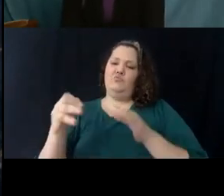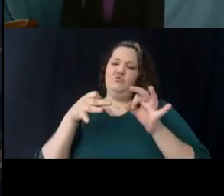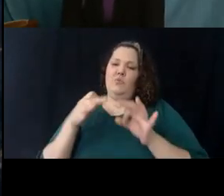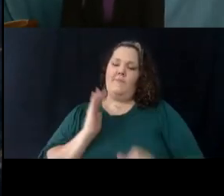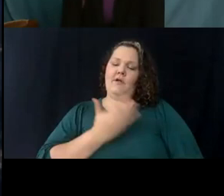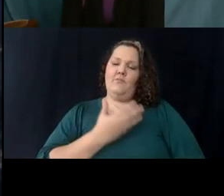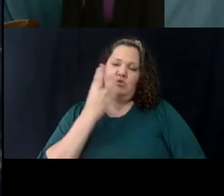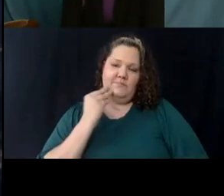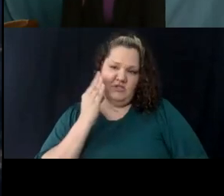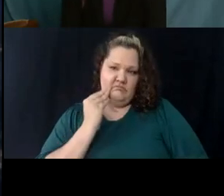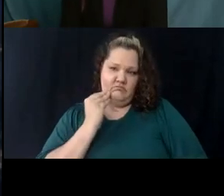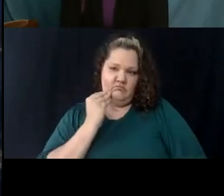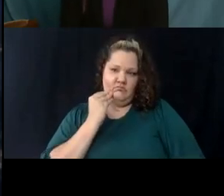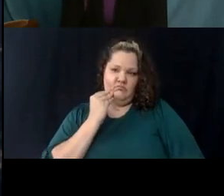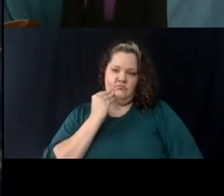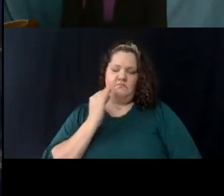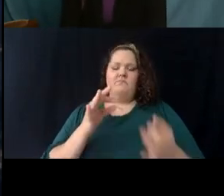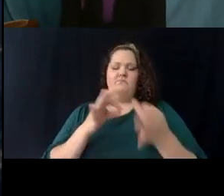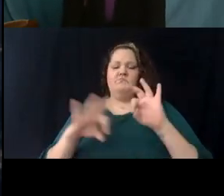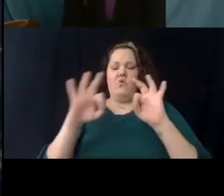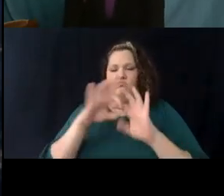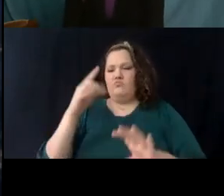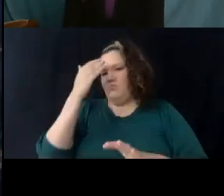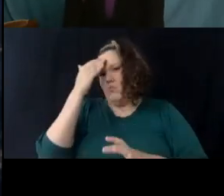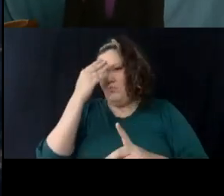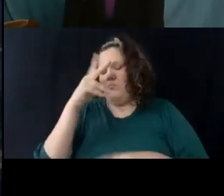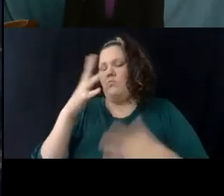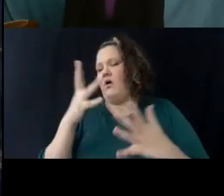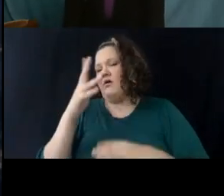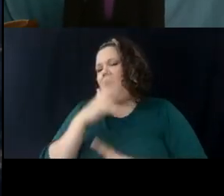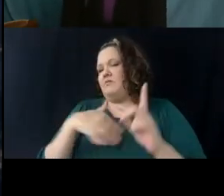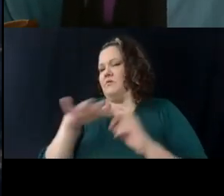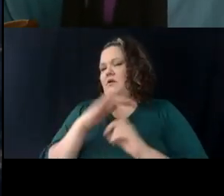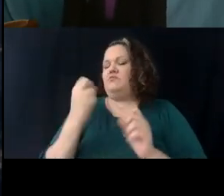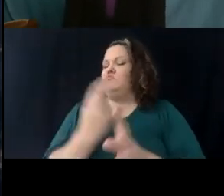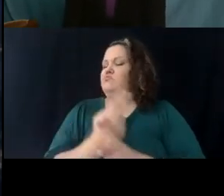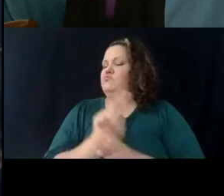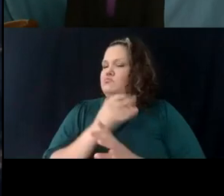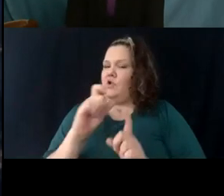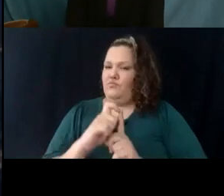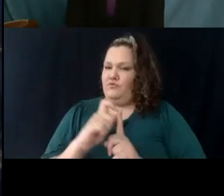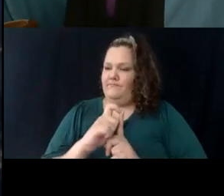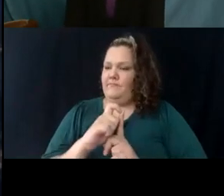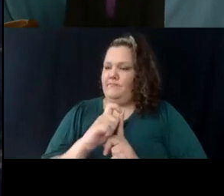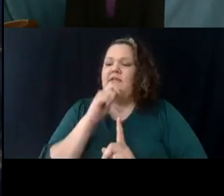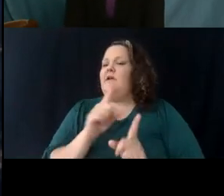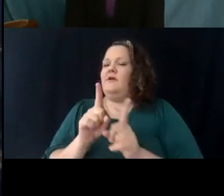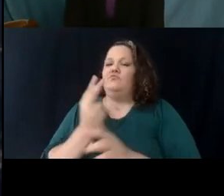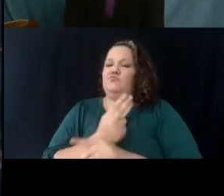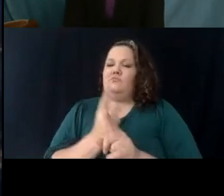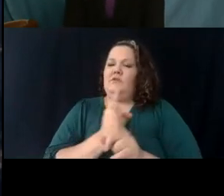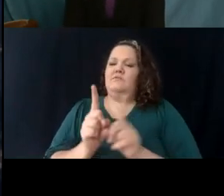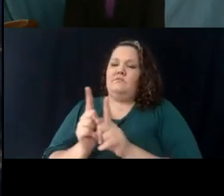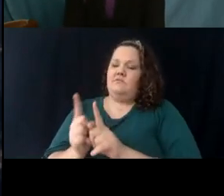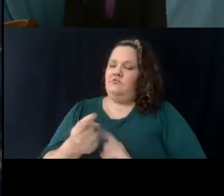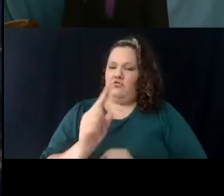So typically in the deaf community, CRIP is used, CRIP arts, CRIPing the arts. And it's an identifier